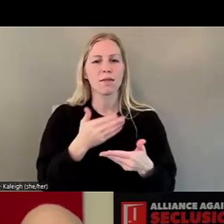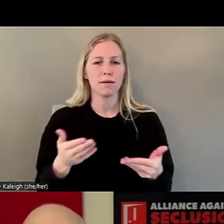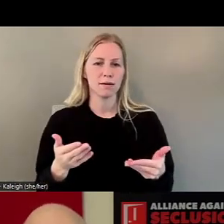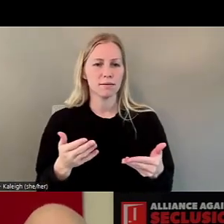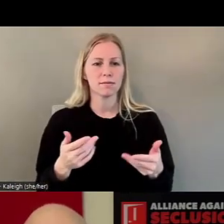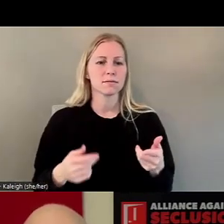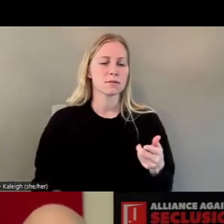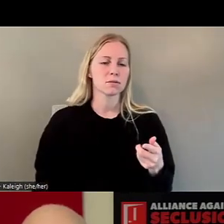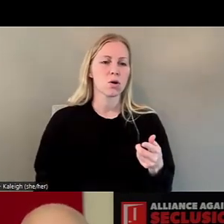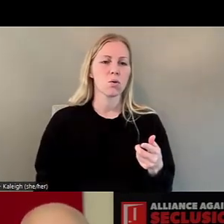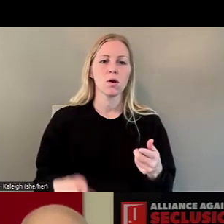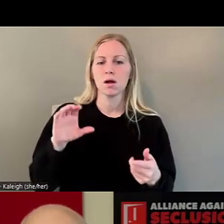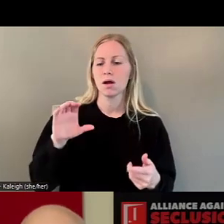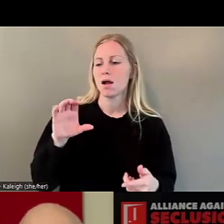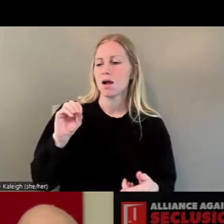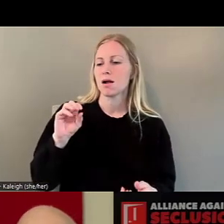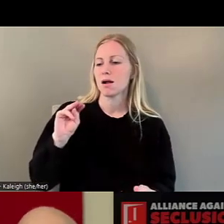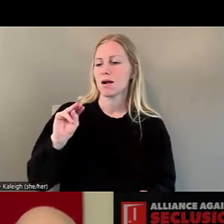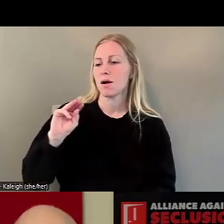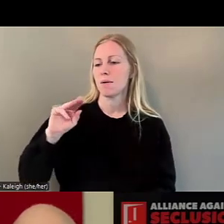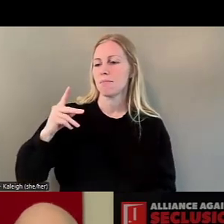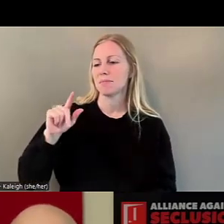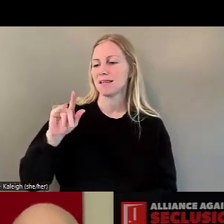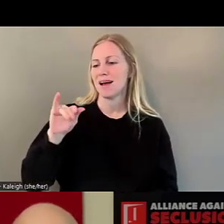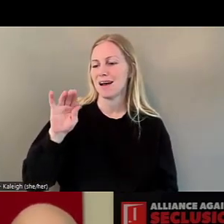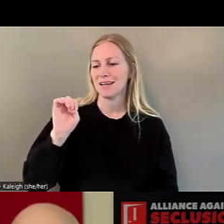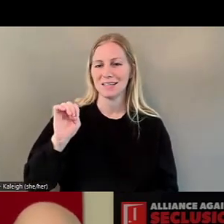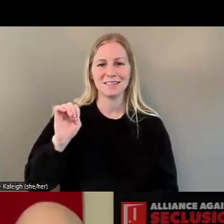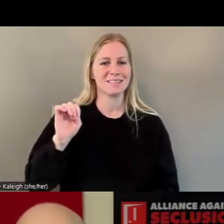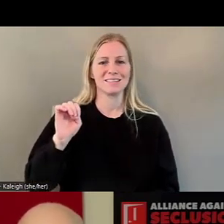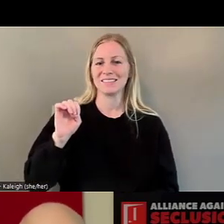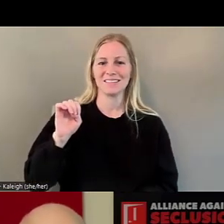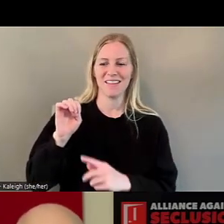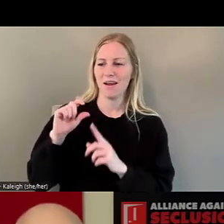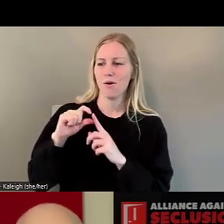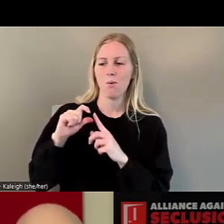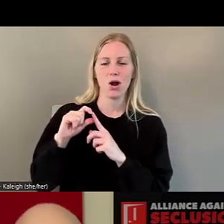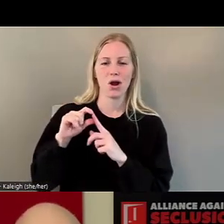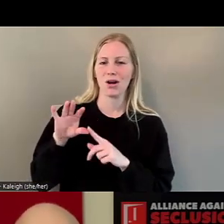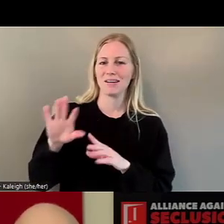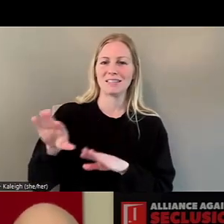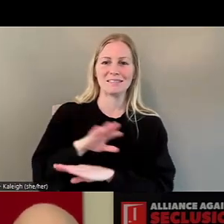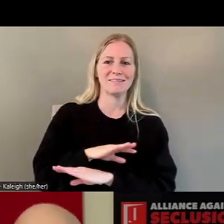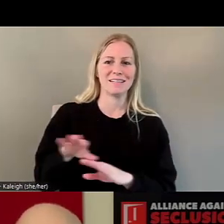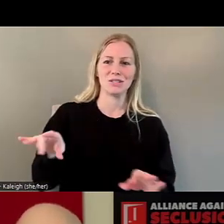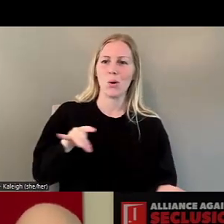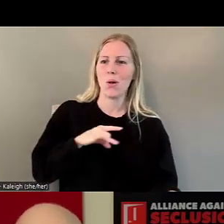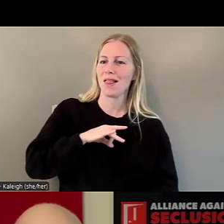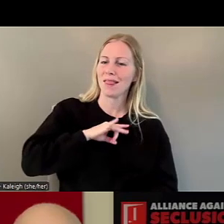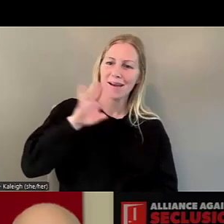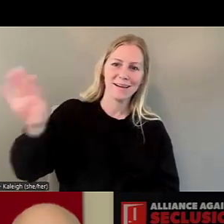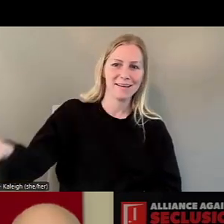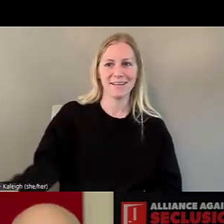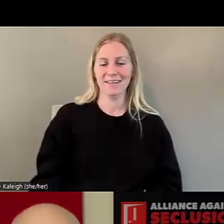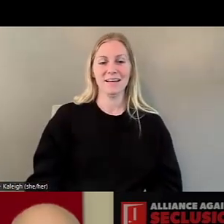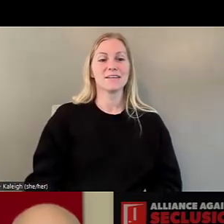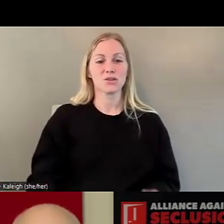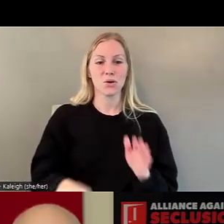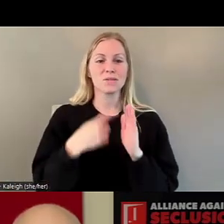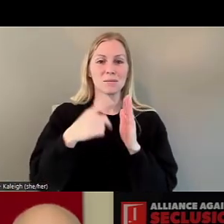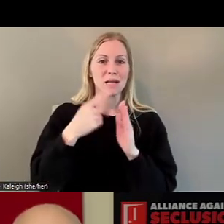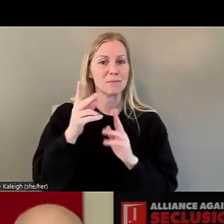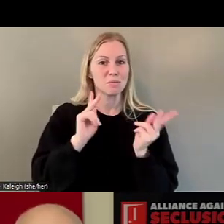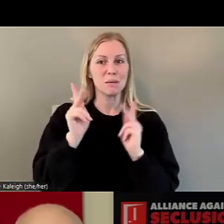I don't love the word compliance because many things are done to humans in the name of compliance that are sometimes harmful.